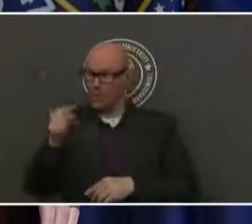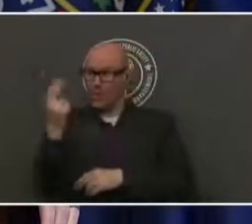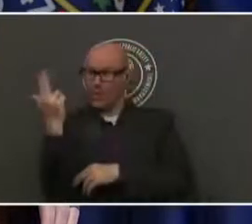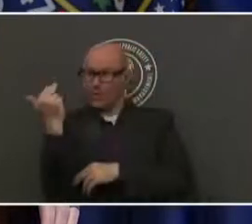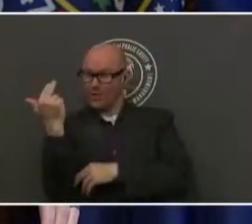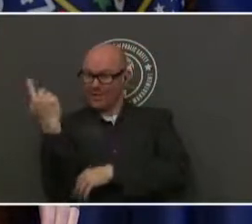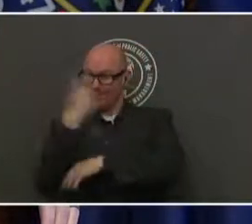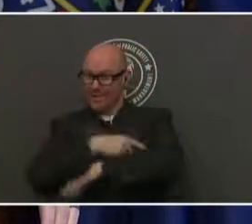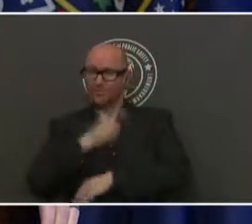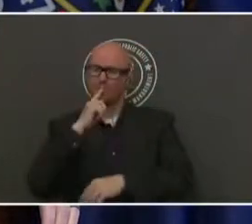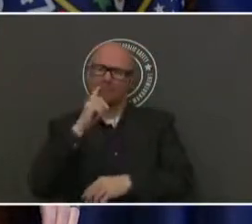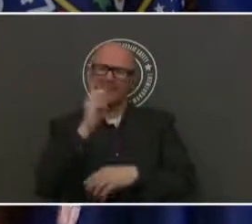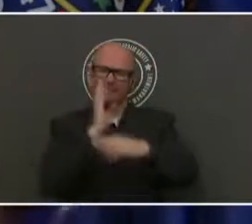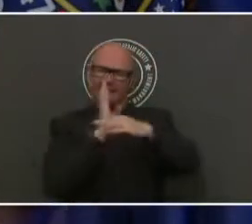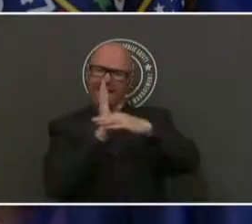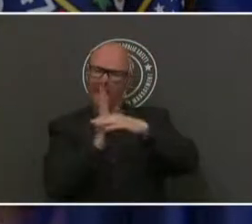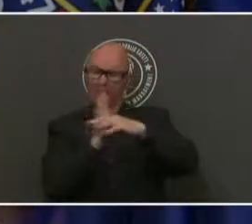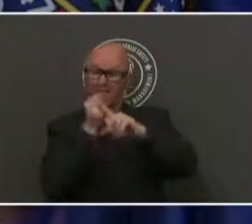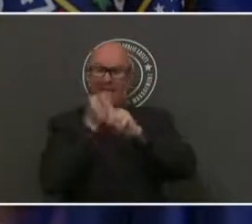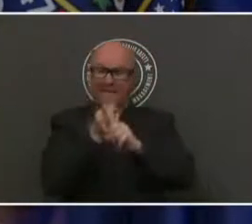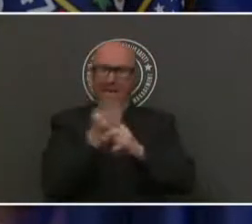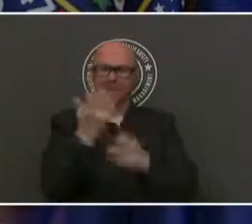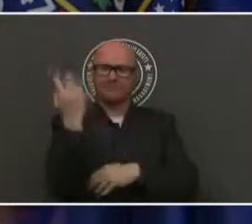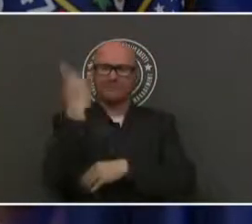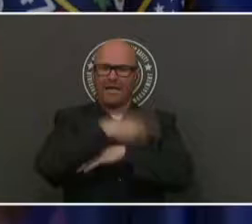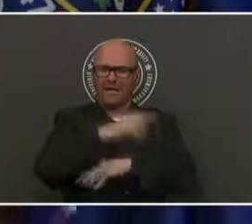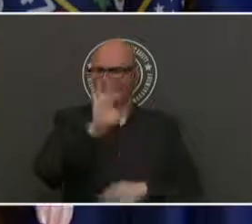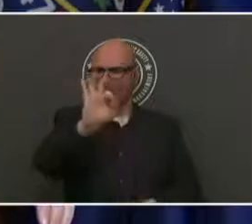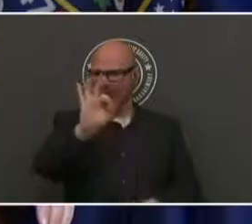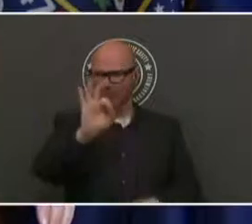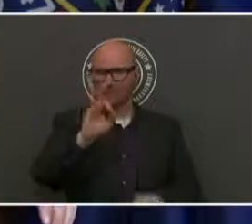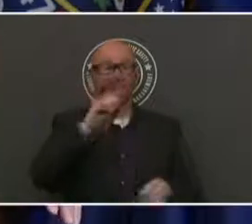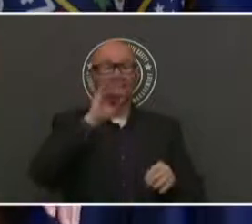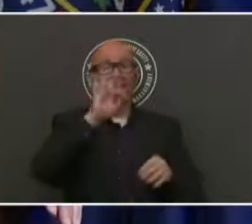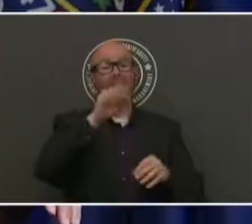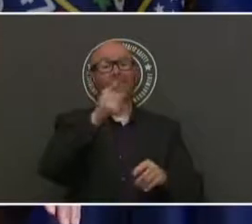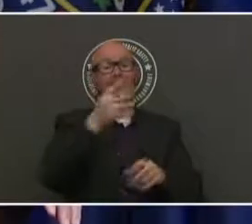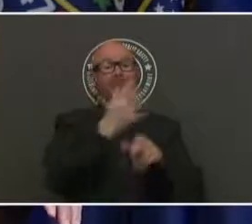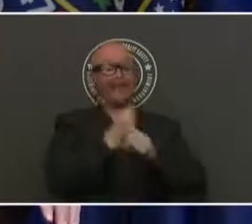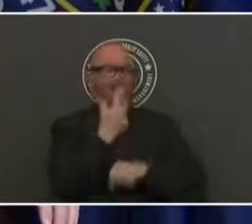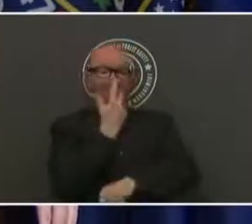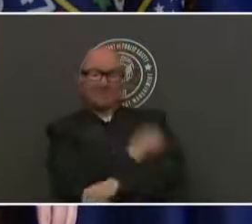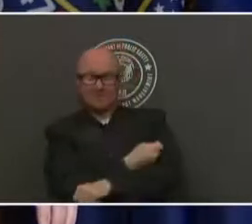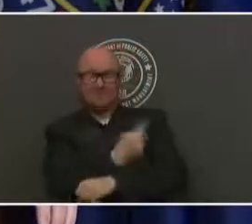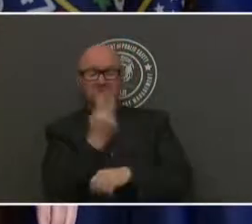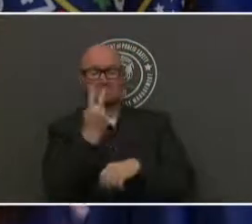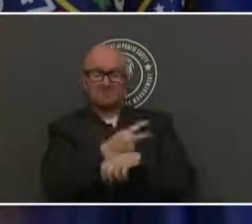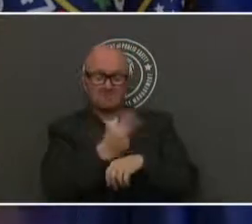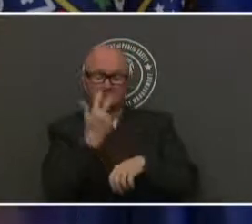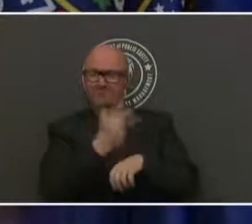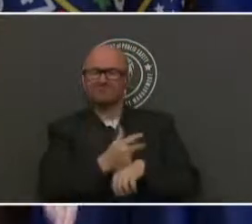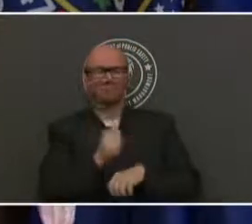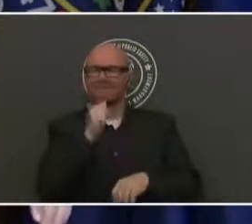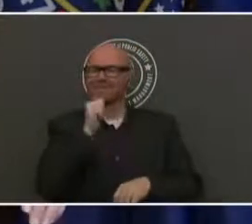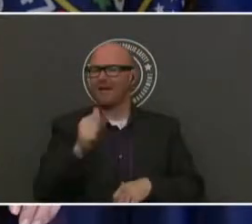been the average day. And so if you're feeling something the first few days after your vaccine, it's certainly not that. But yes, we have not